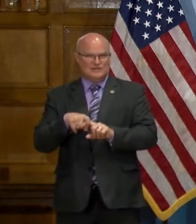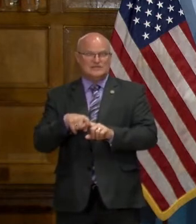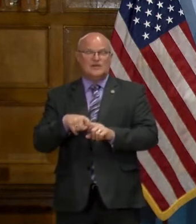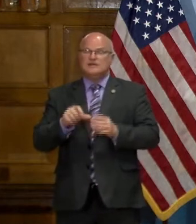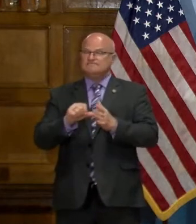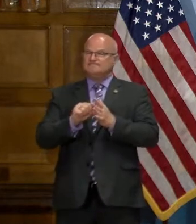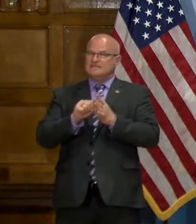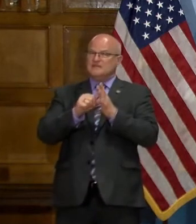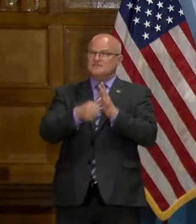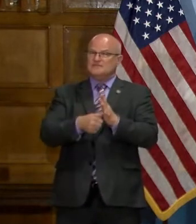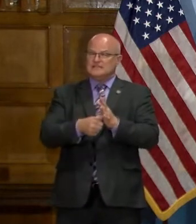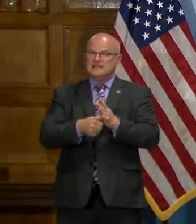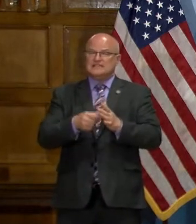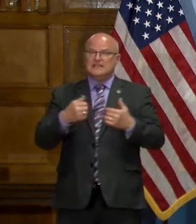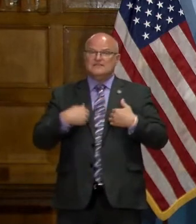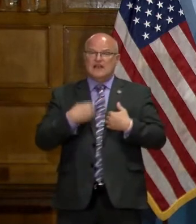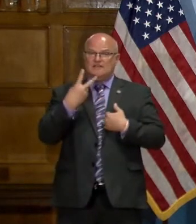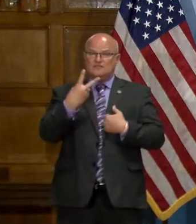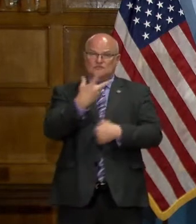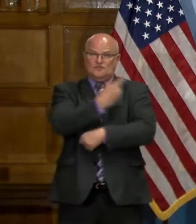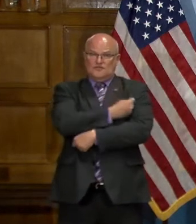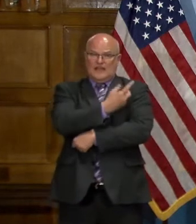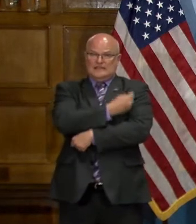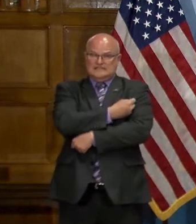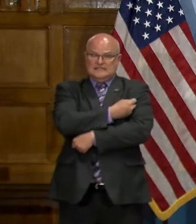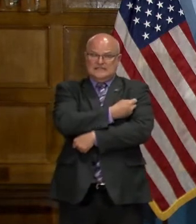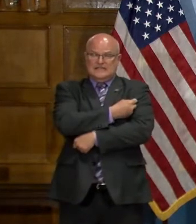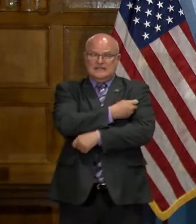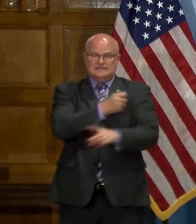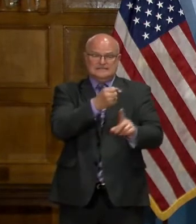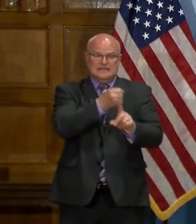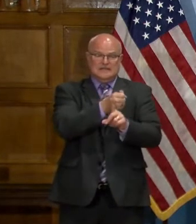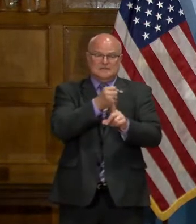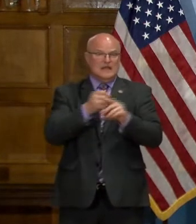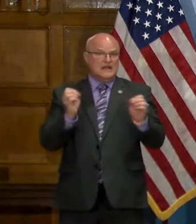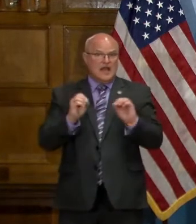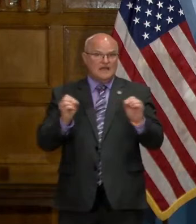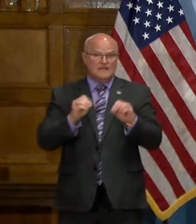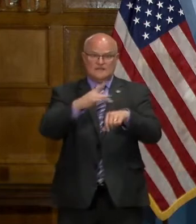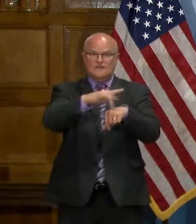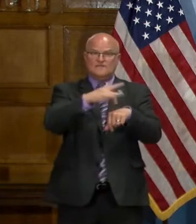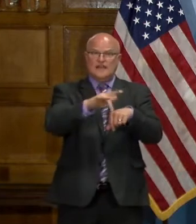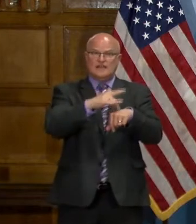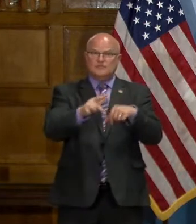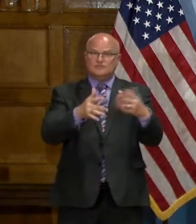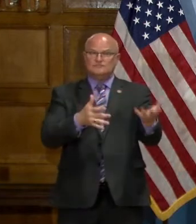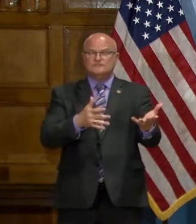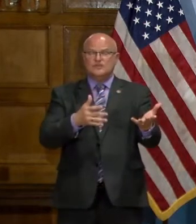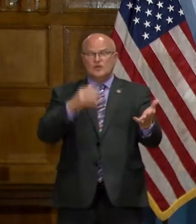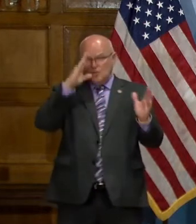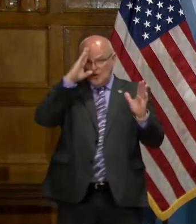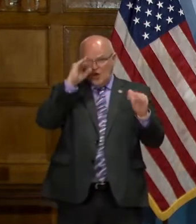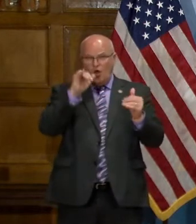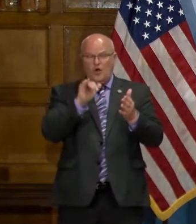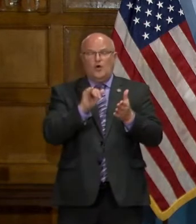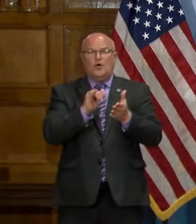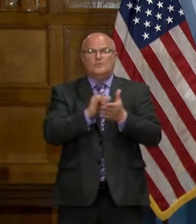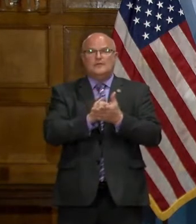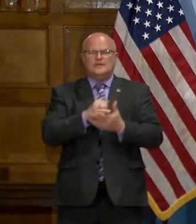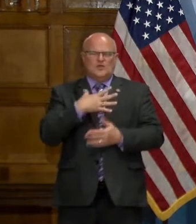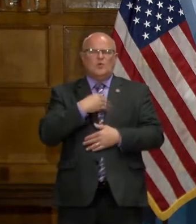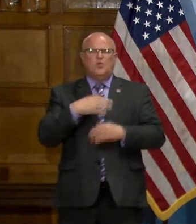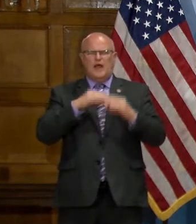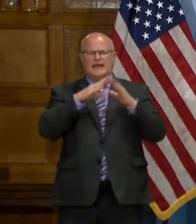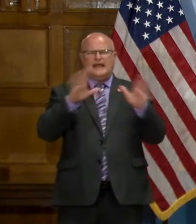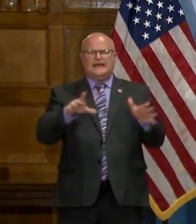want to emphasize that you got 2 vaccines that are not impacted by this, that are available. And we hope that the White